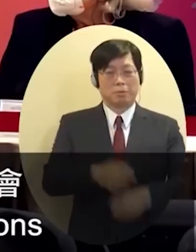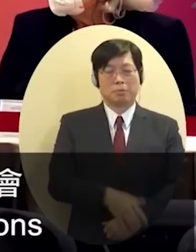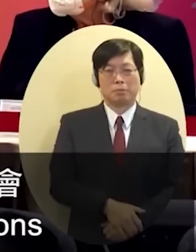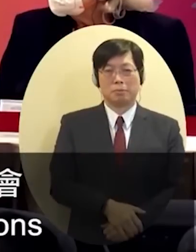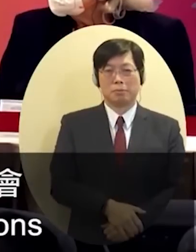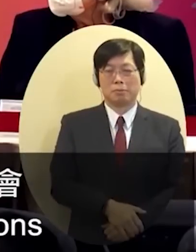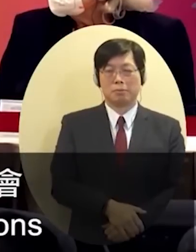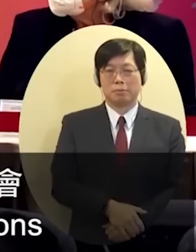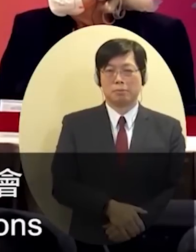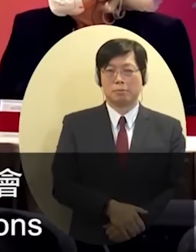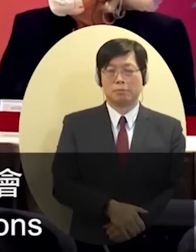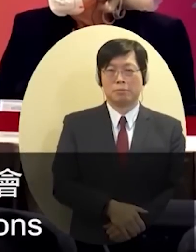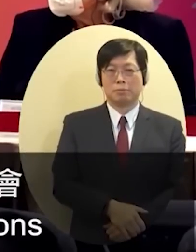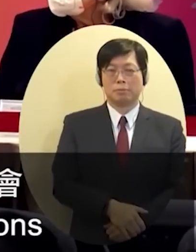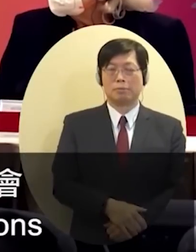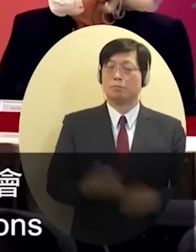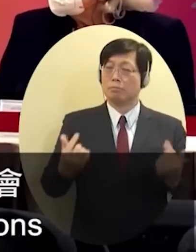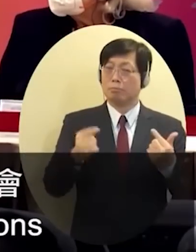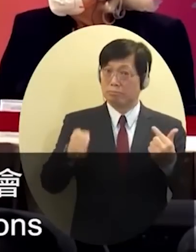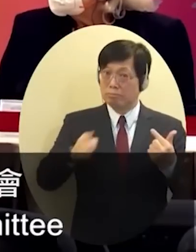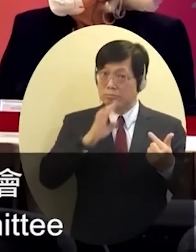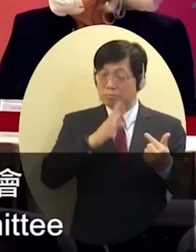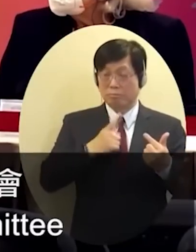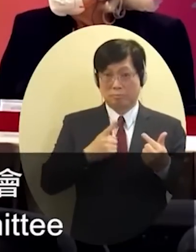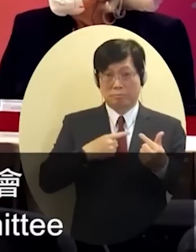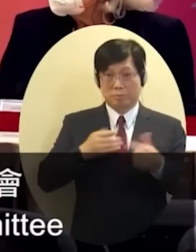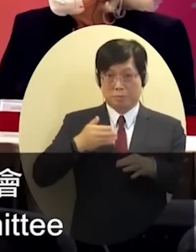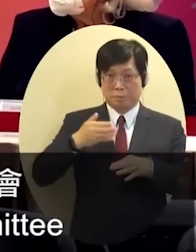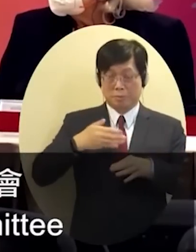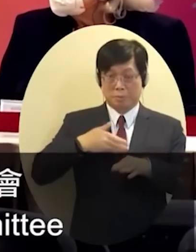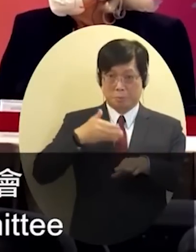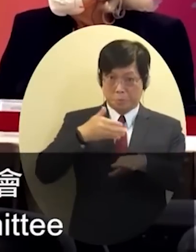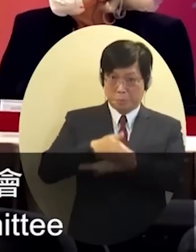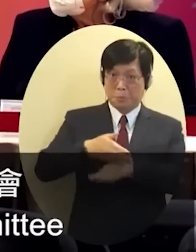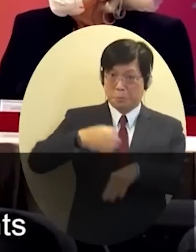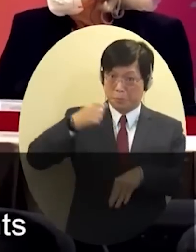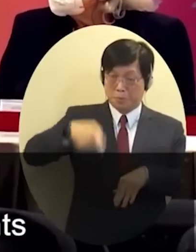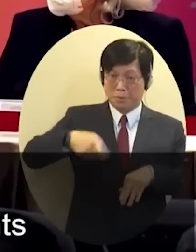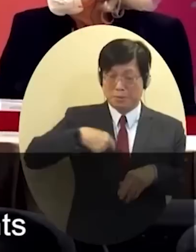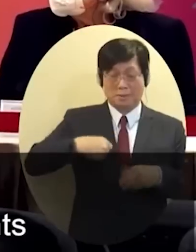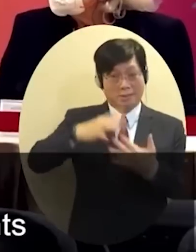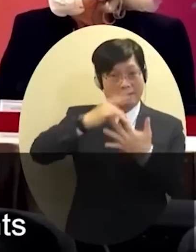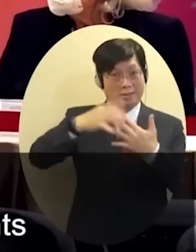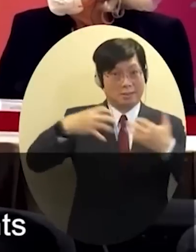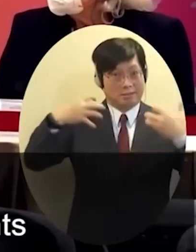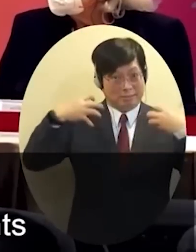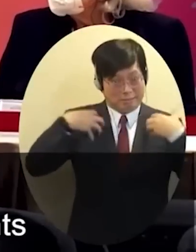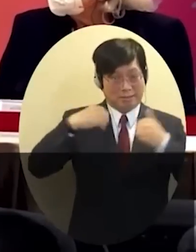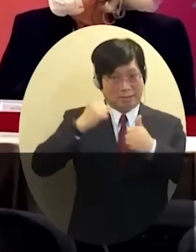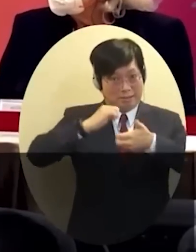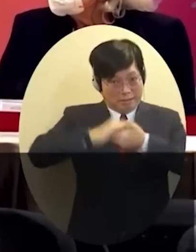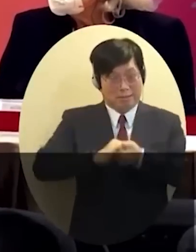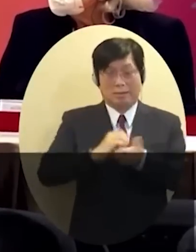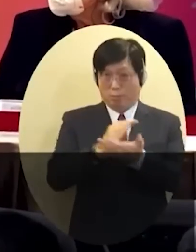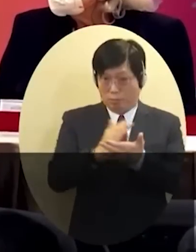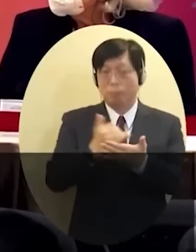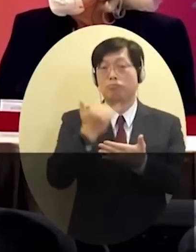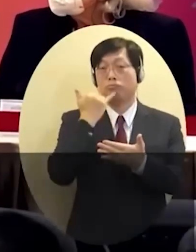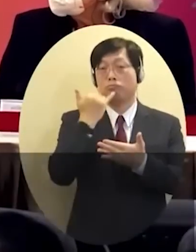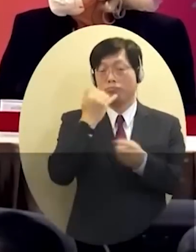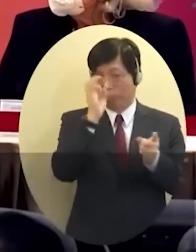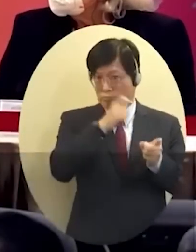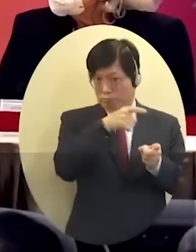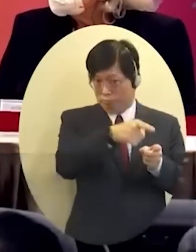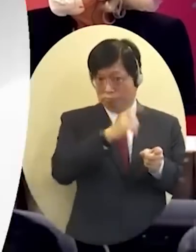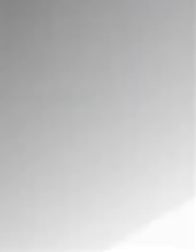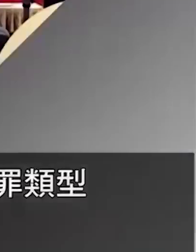still file individual communications to the Human Rights Committee or Committee on Economic, Social and Cultural Rights. But Taiwan cannot